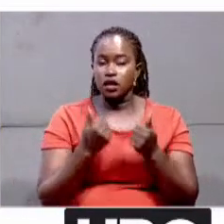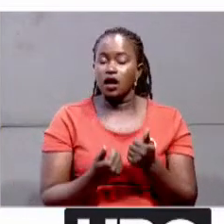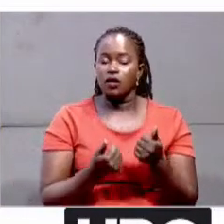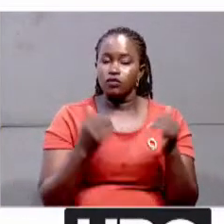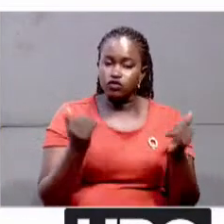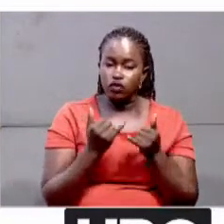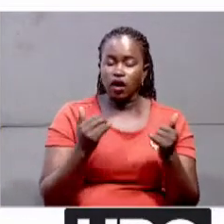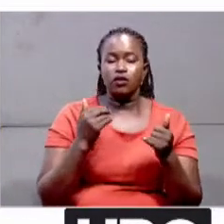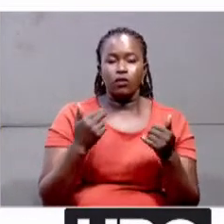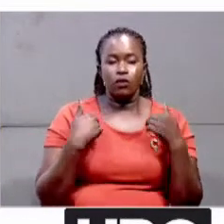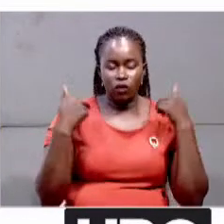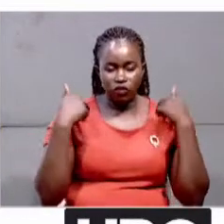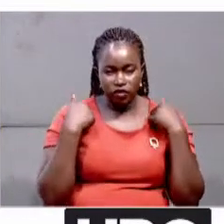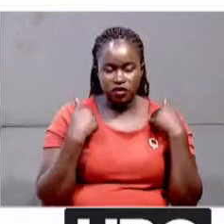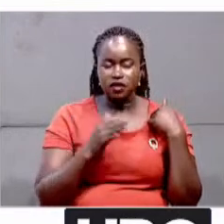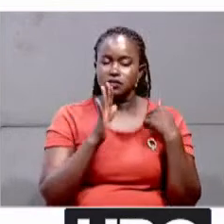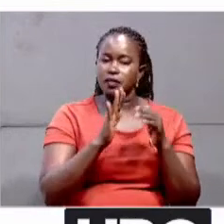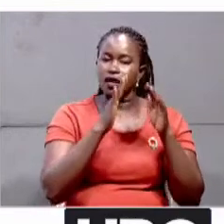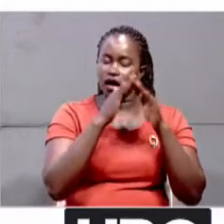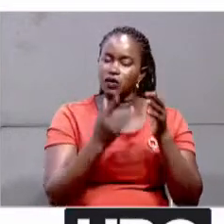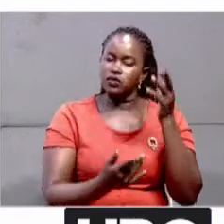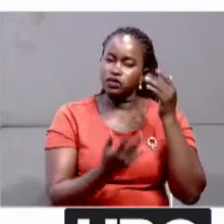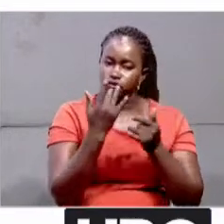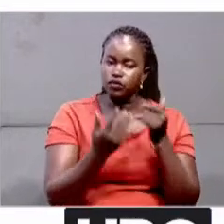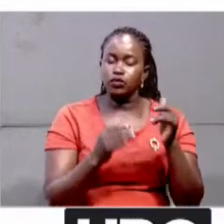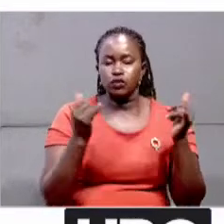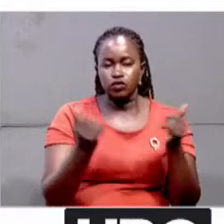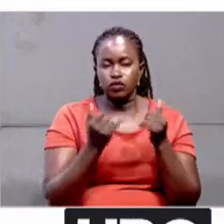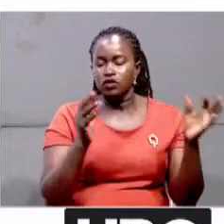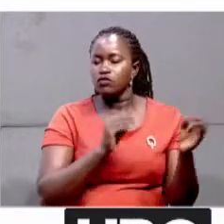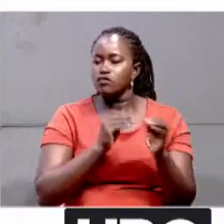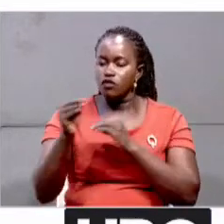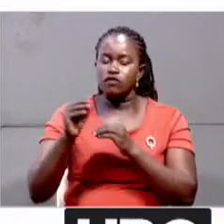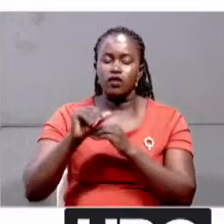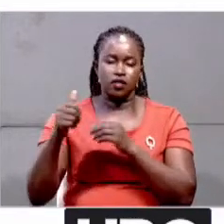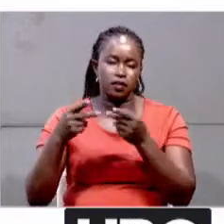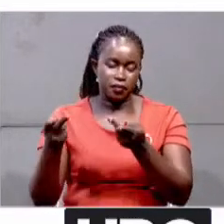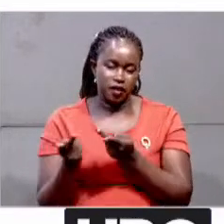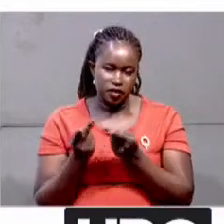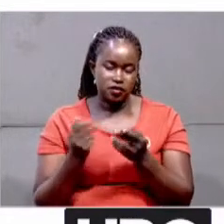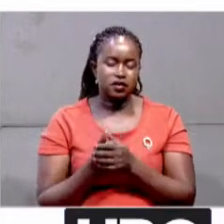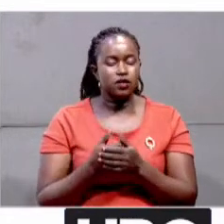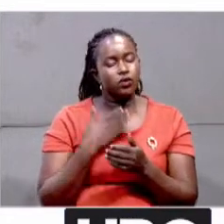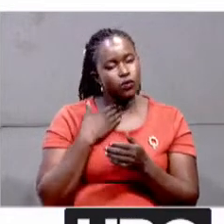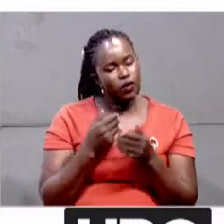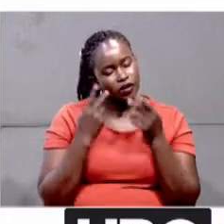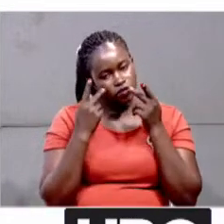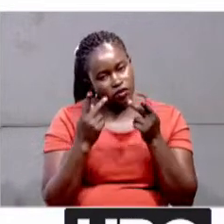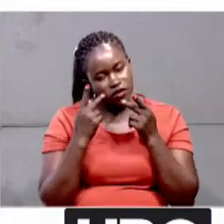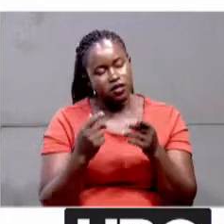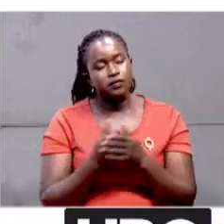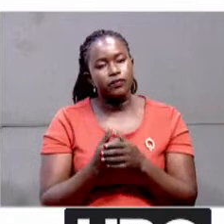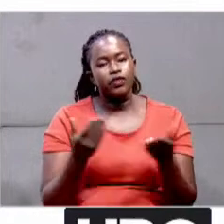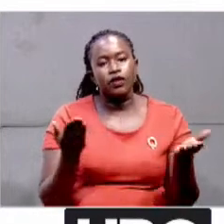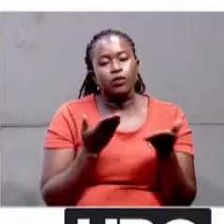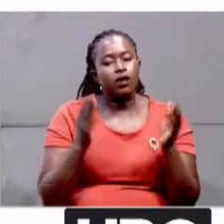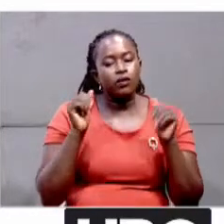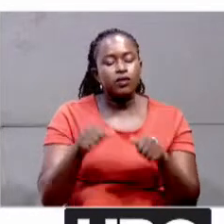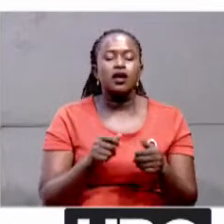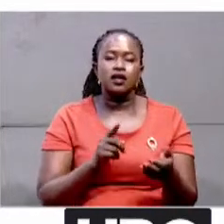our officers who are affected by fire. We want to see where we can